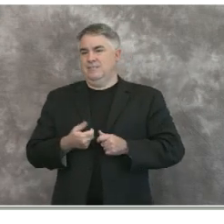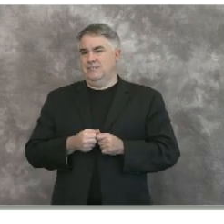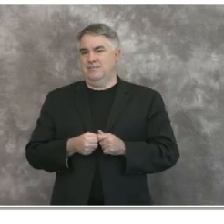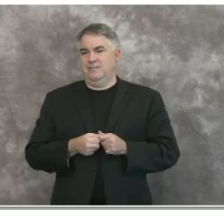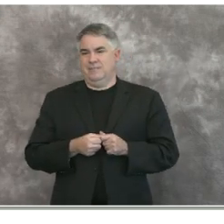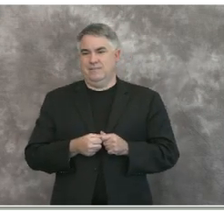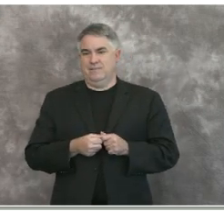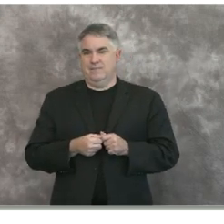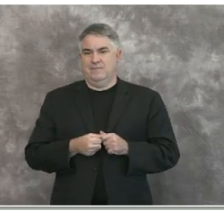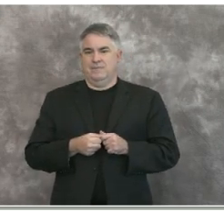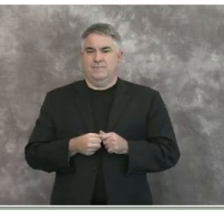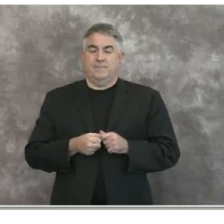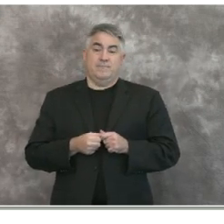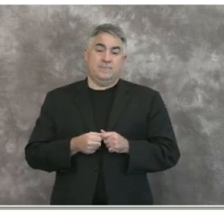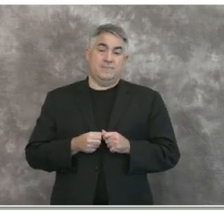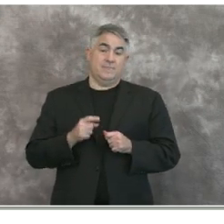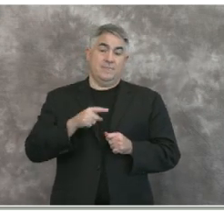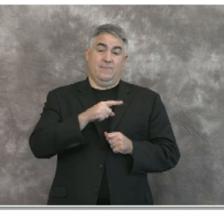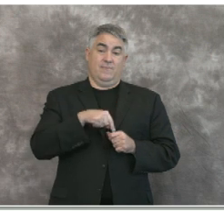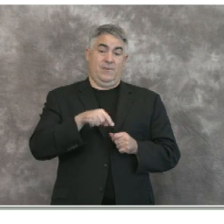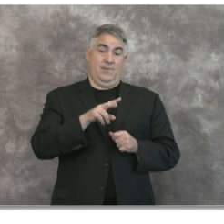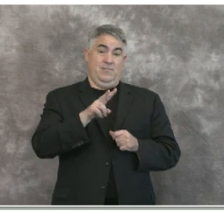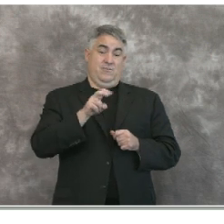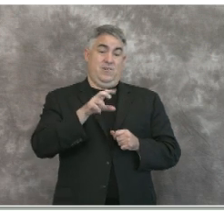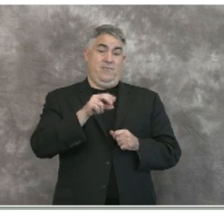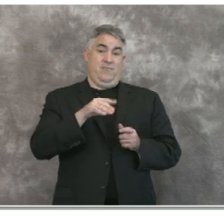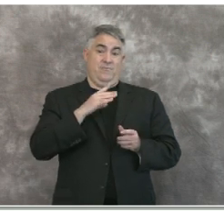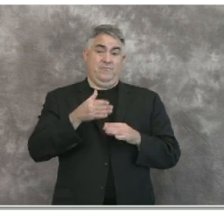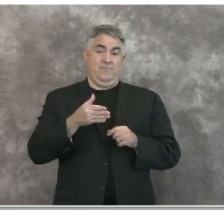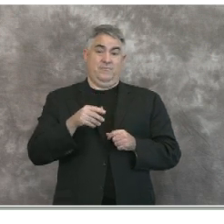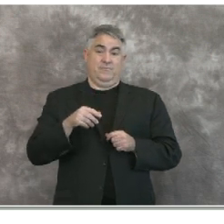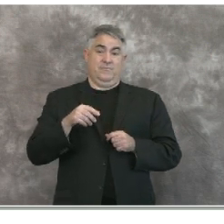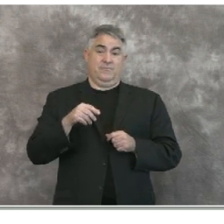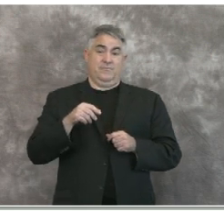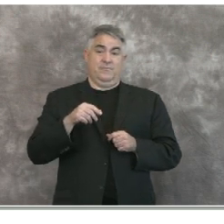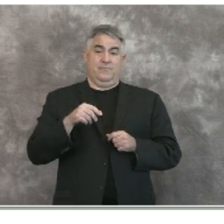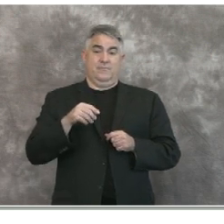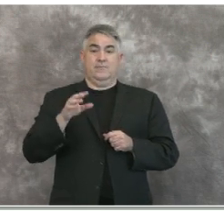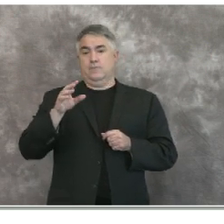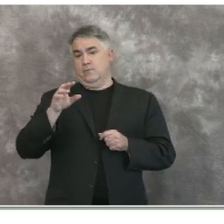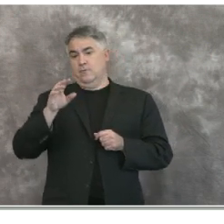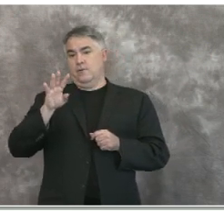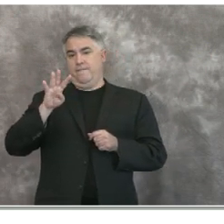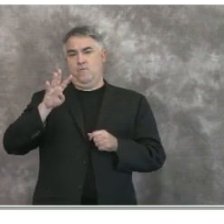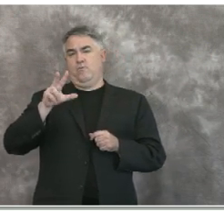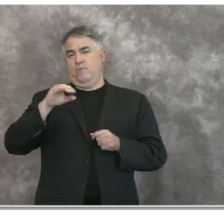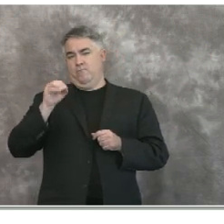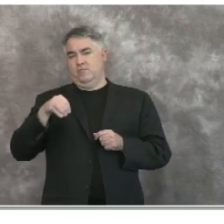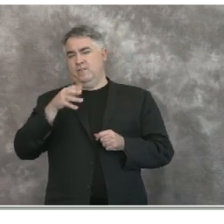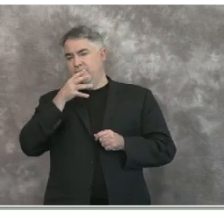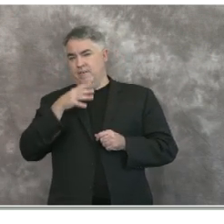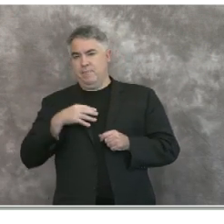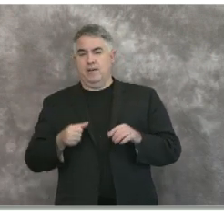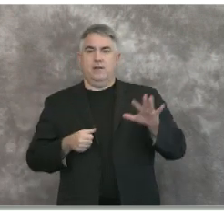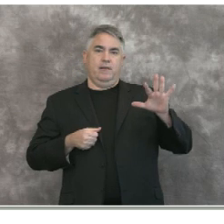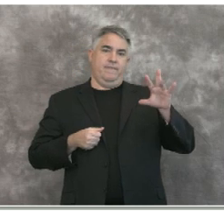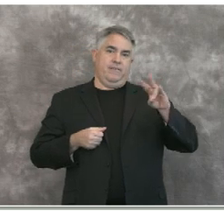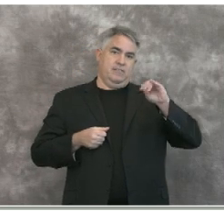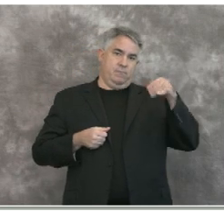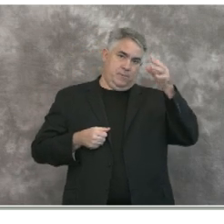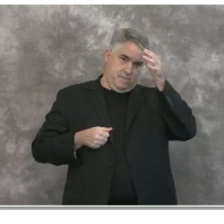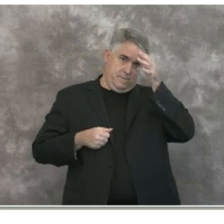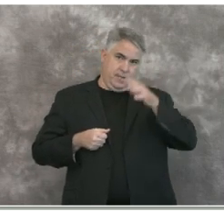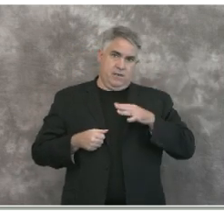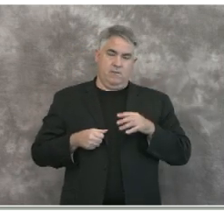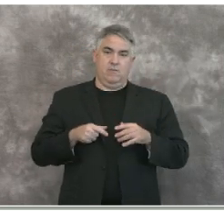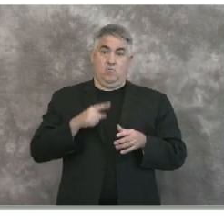Of all of the 230 deaths, 43% are female and 57% are male. Regarding race and ethnicity of all